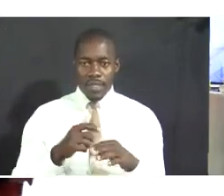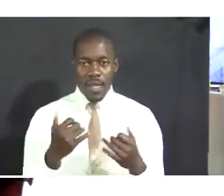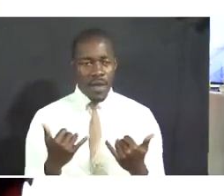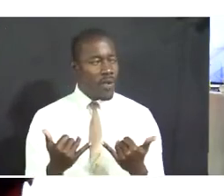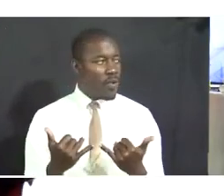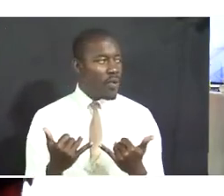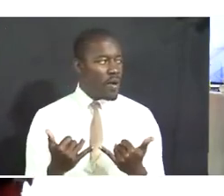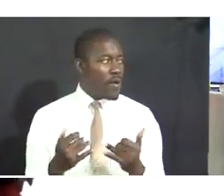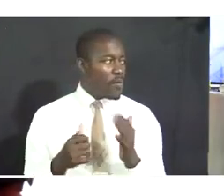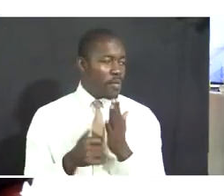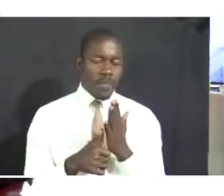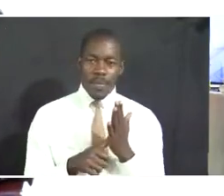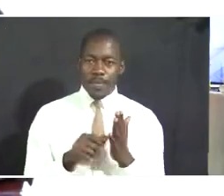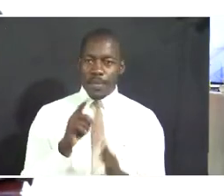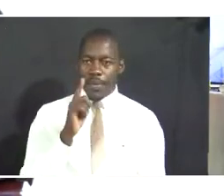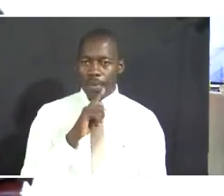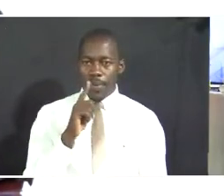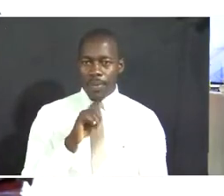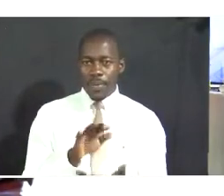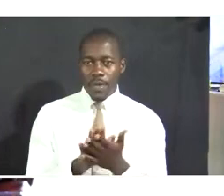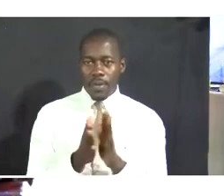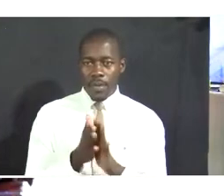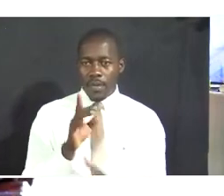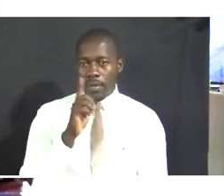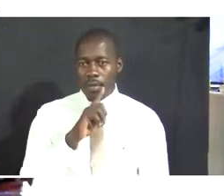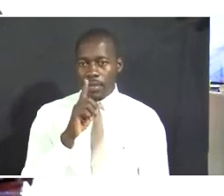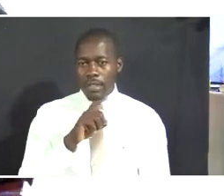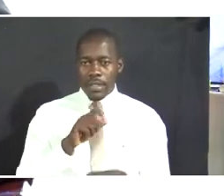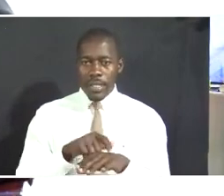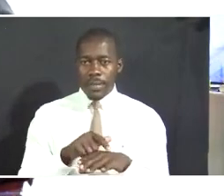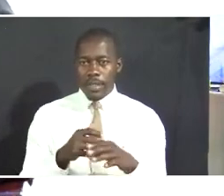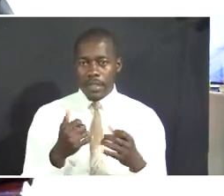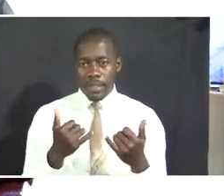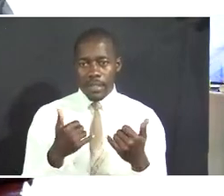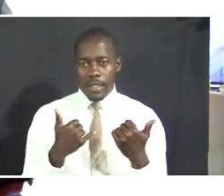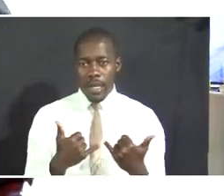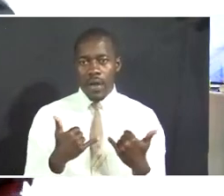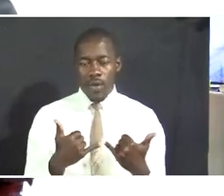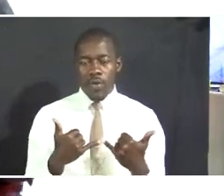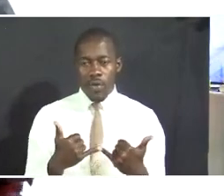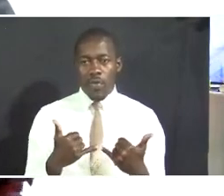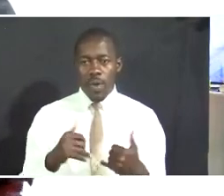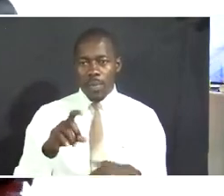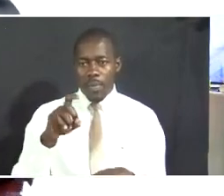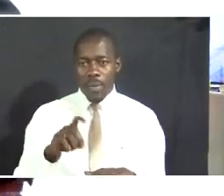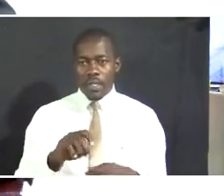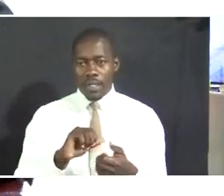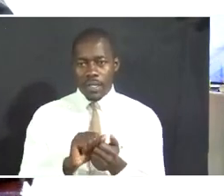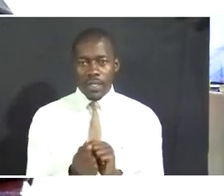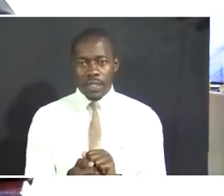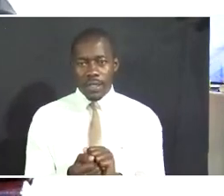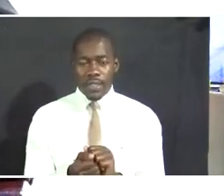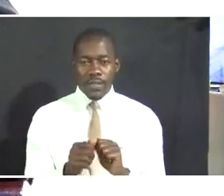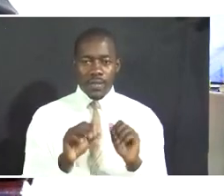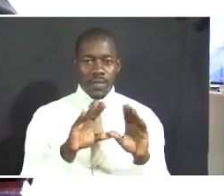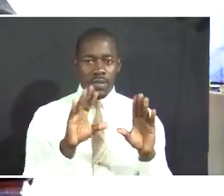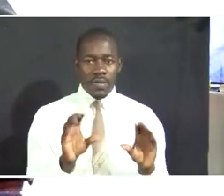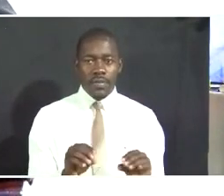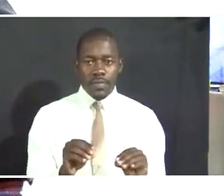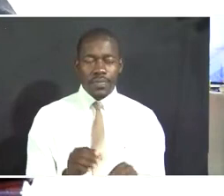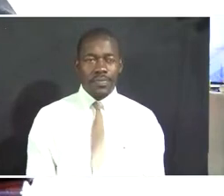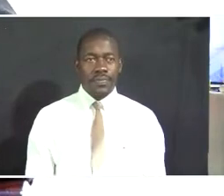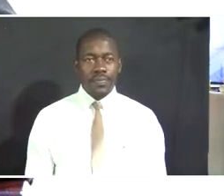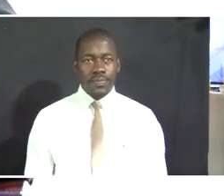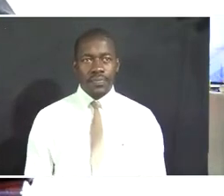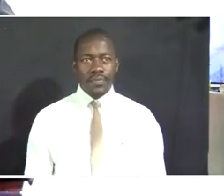to happen before. The time is nigh. We need to fight. As we come to the end of our